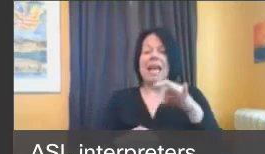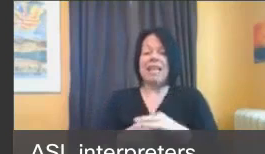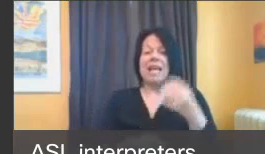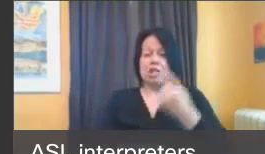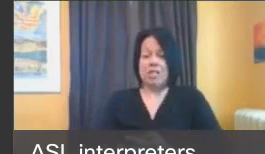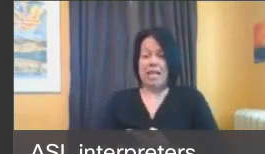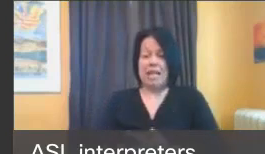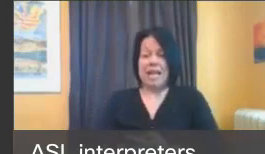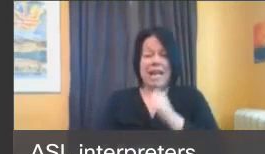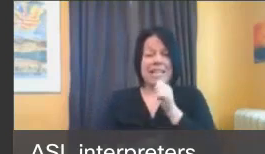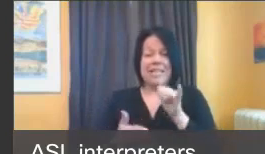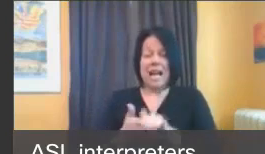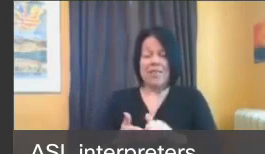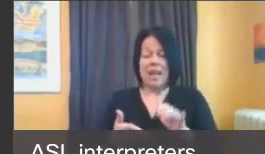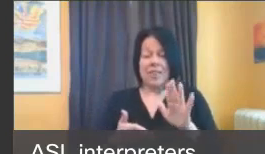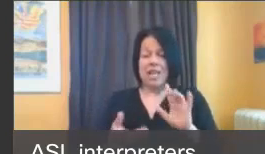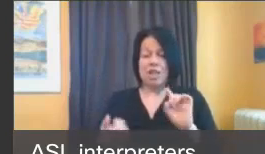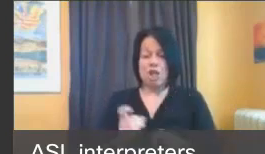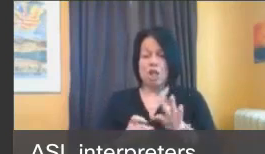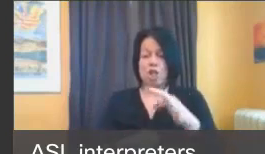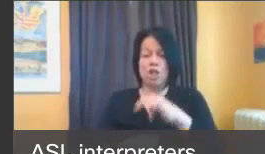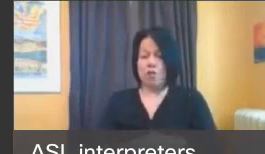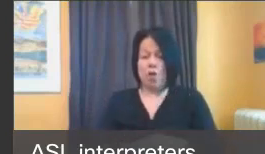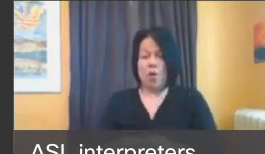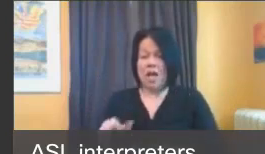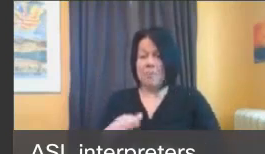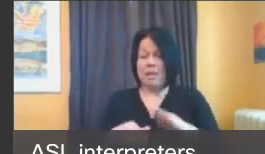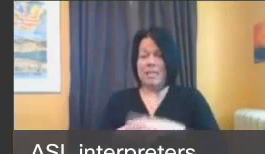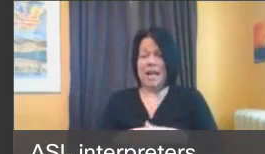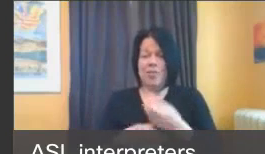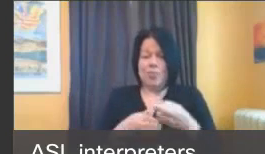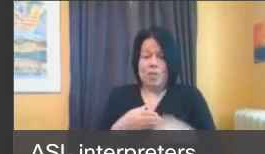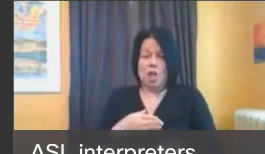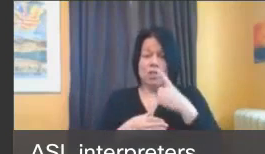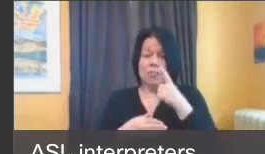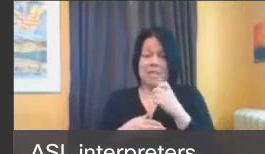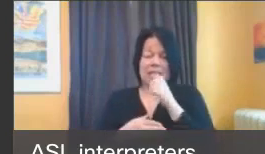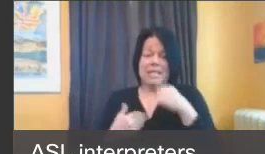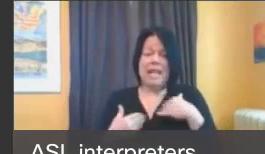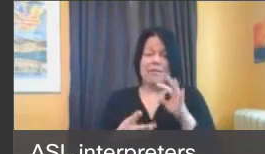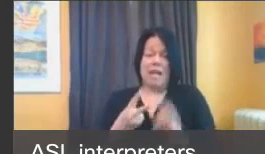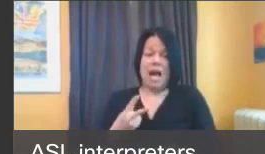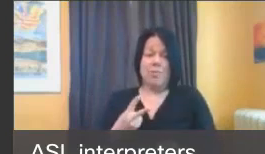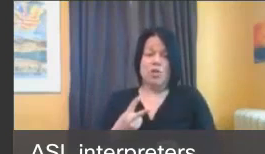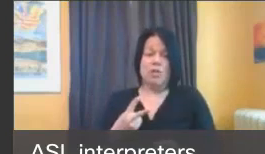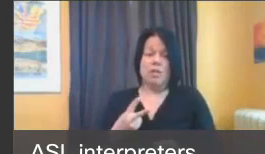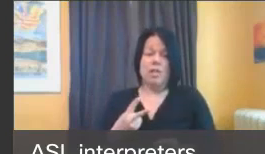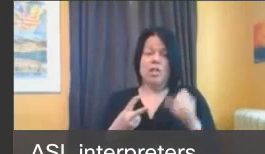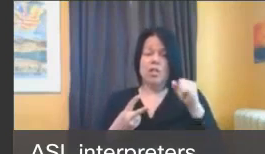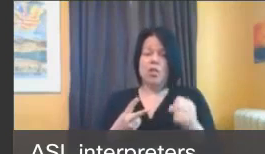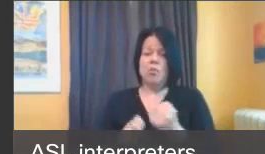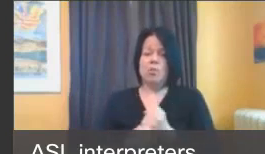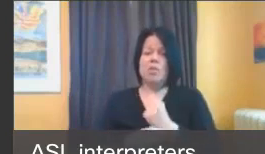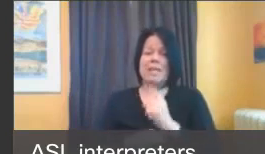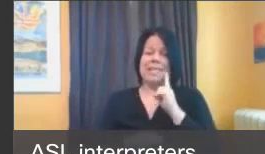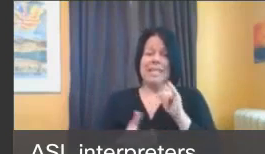somehow changed their vote based on, you know, the results, because they didn't have that option. So it would just make sense